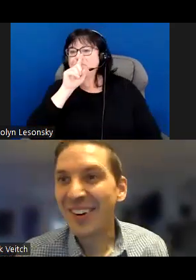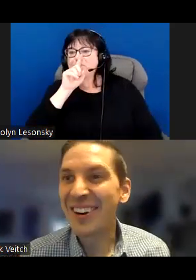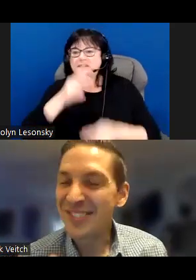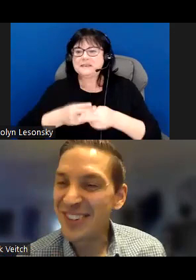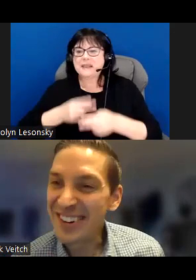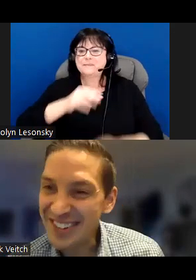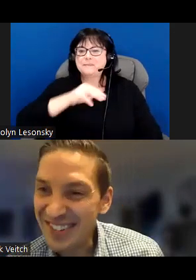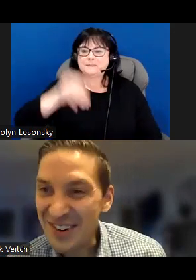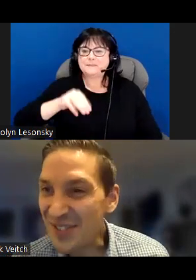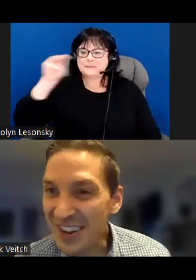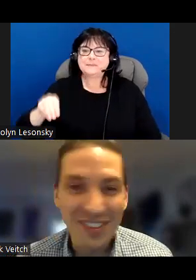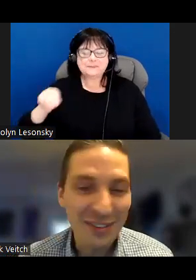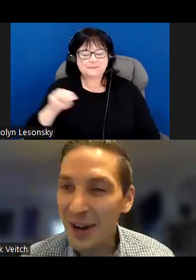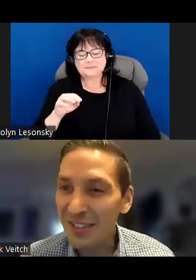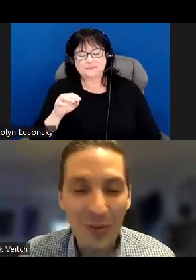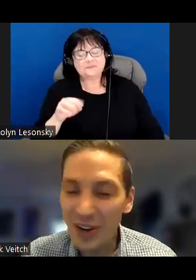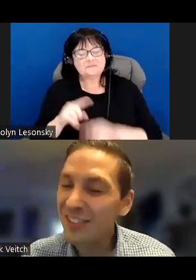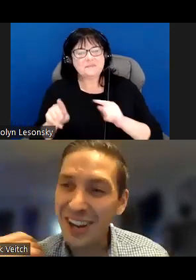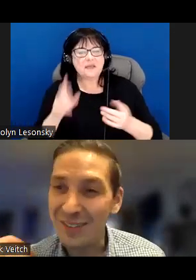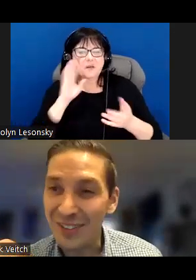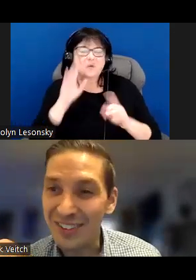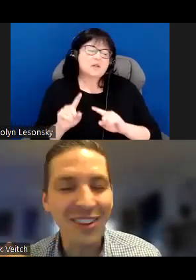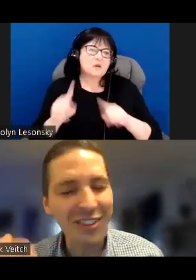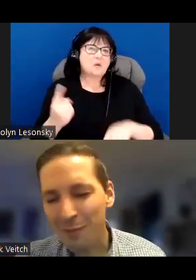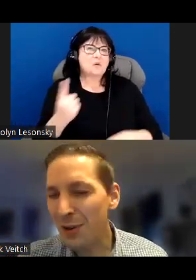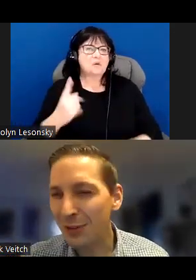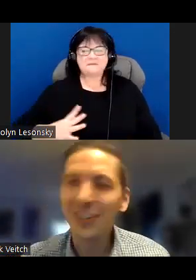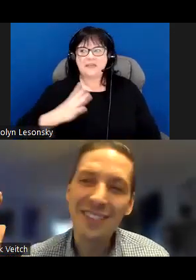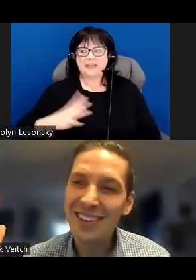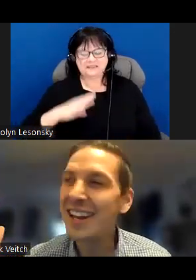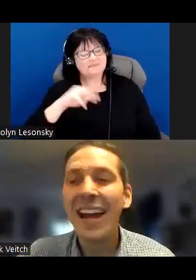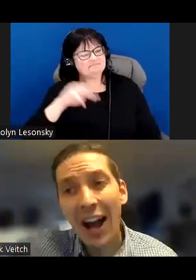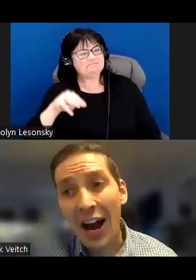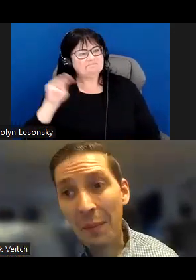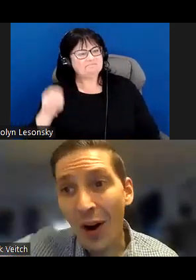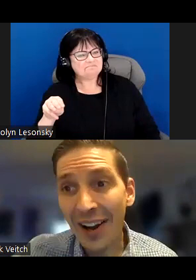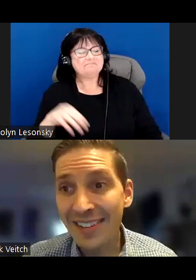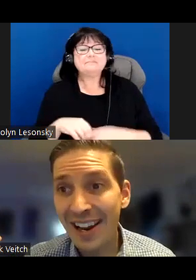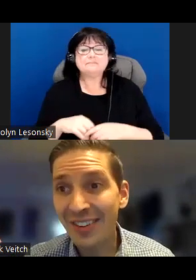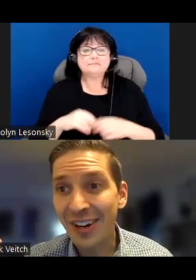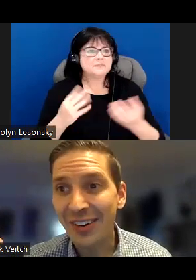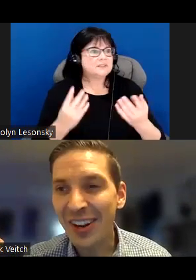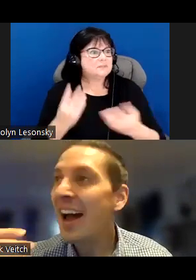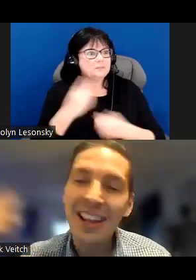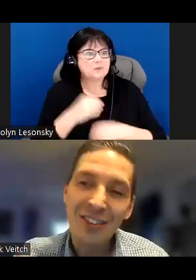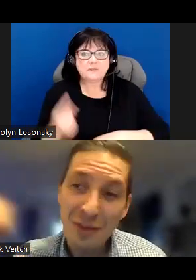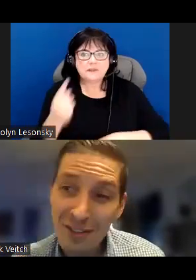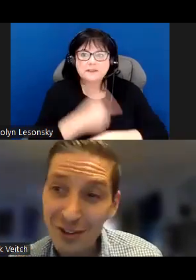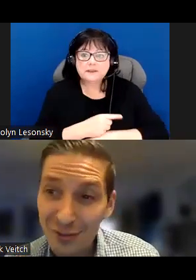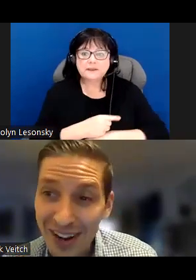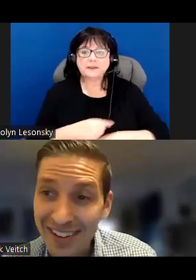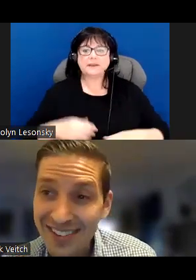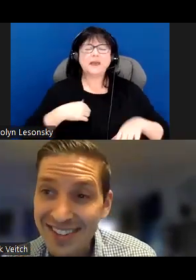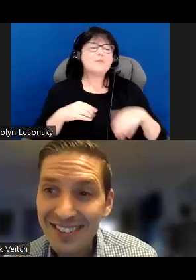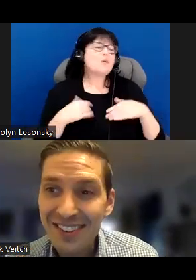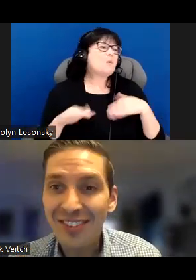about. We're going to treat ourselves to a fancy spot. So we're excited for this lunch. It's beautiful. It's sunny. I'm walking down the road. I can